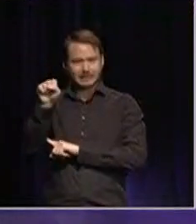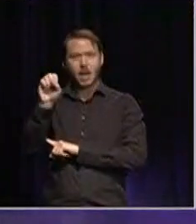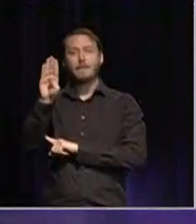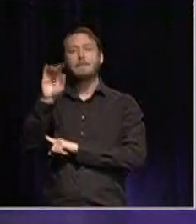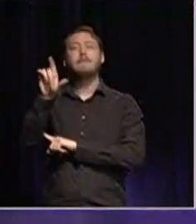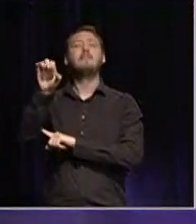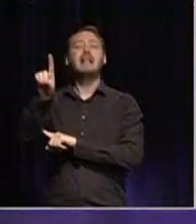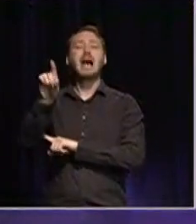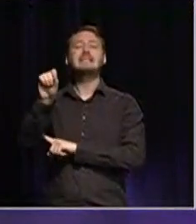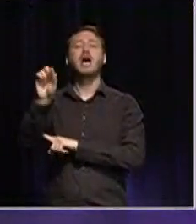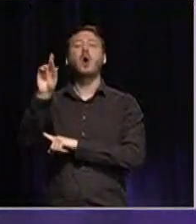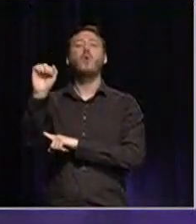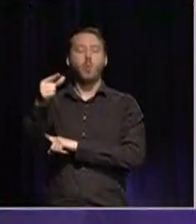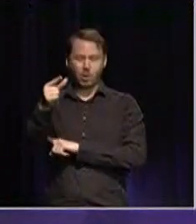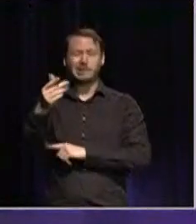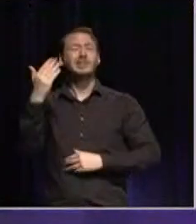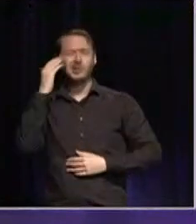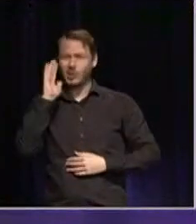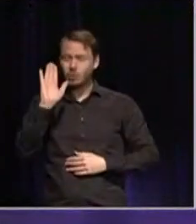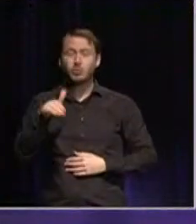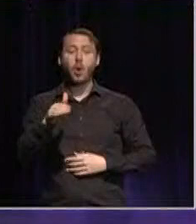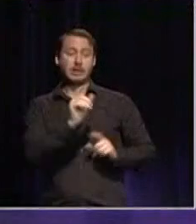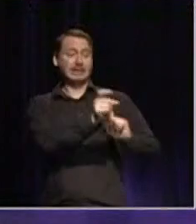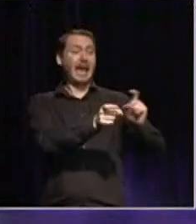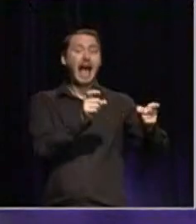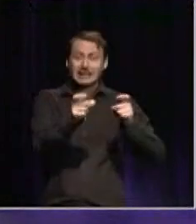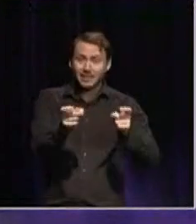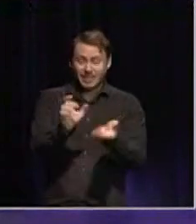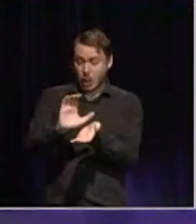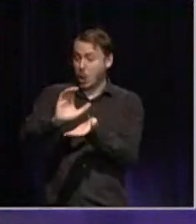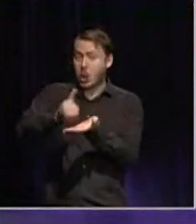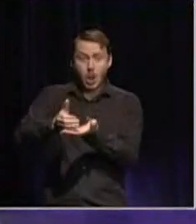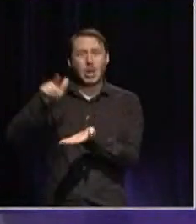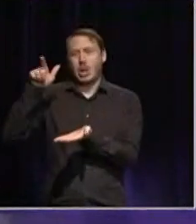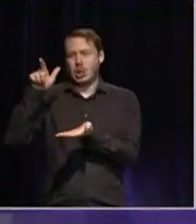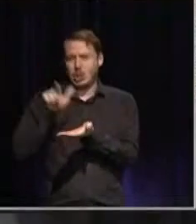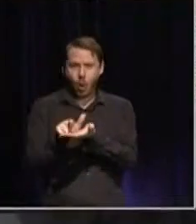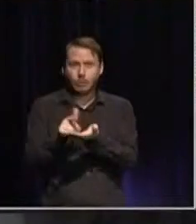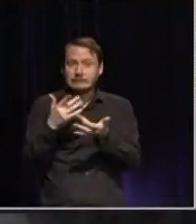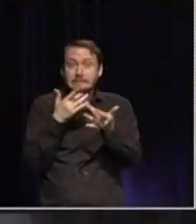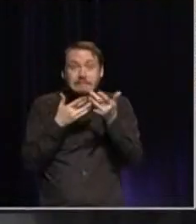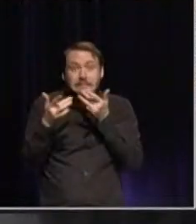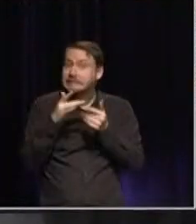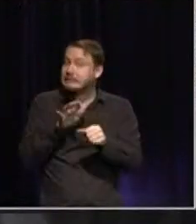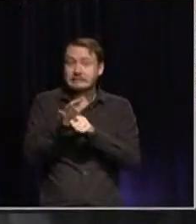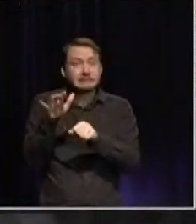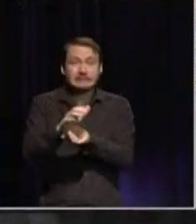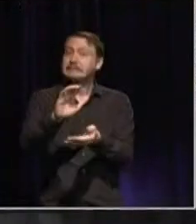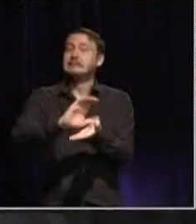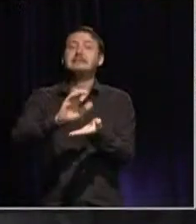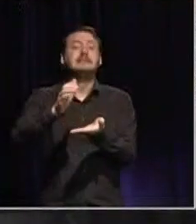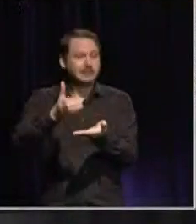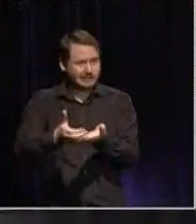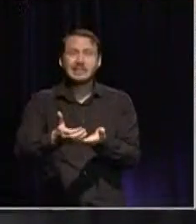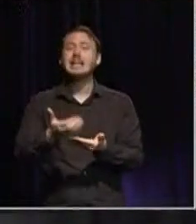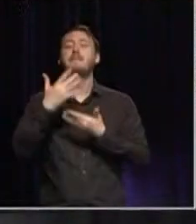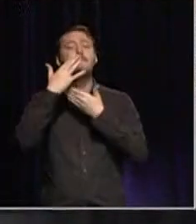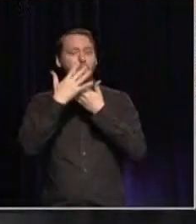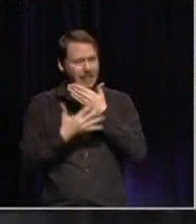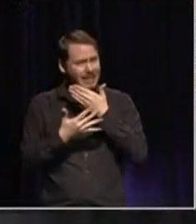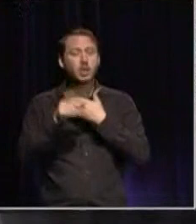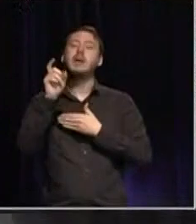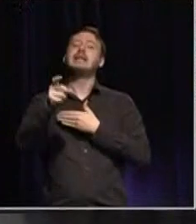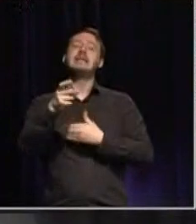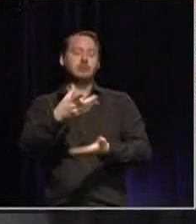drives and activity at the blood bank have been low during the pandemic, and there's a critical shortage of blood, so we do need you